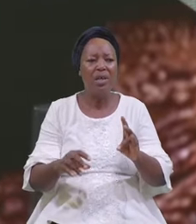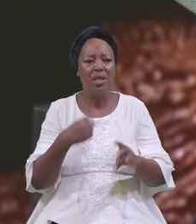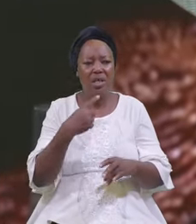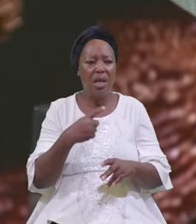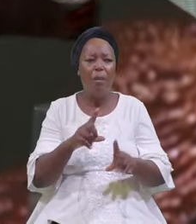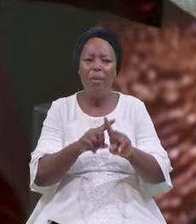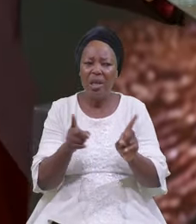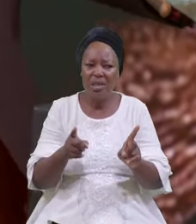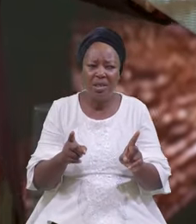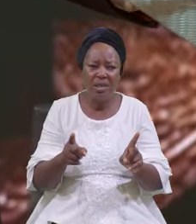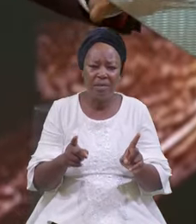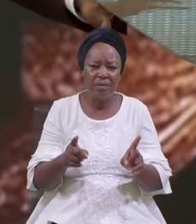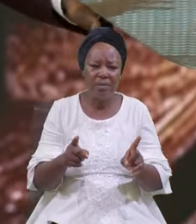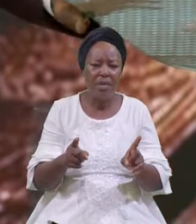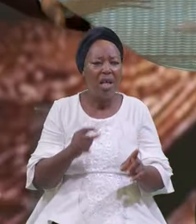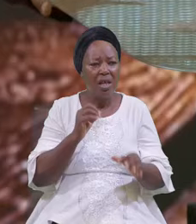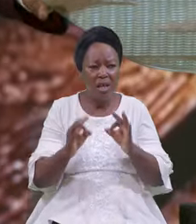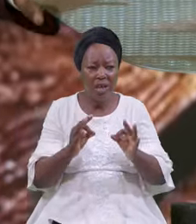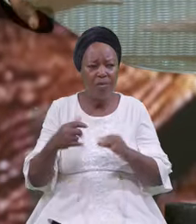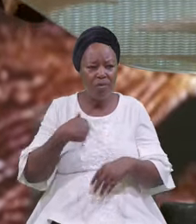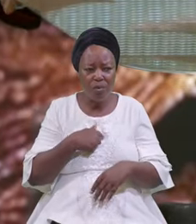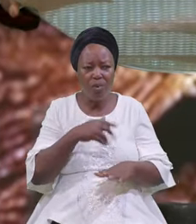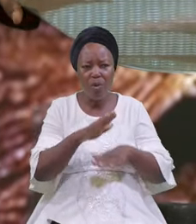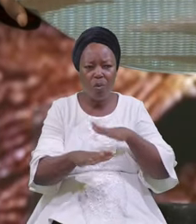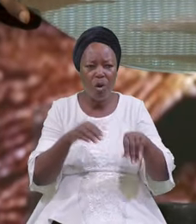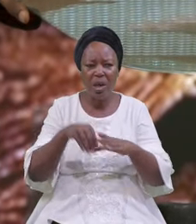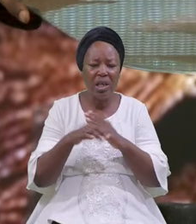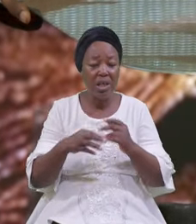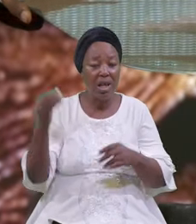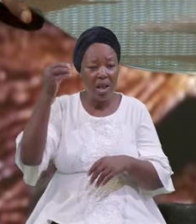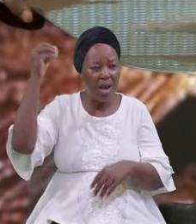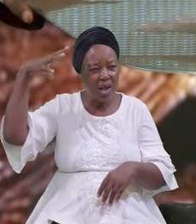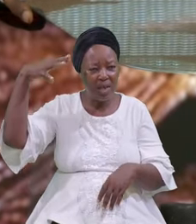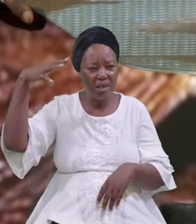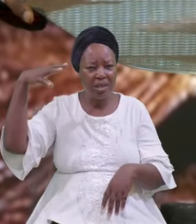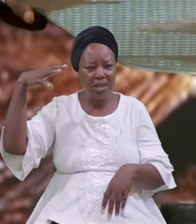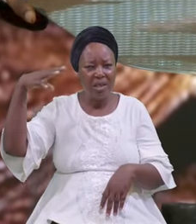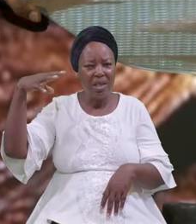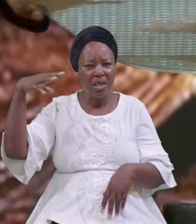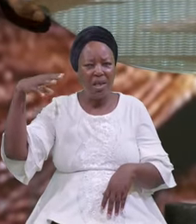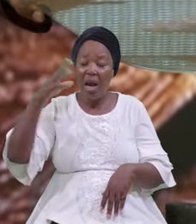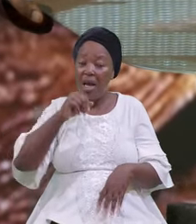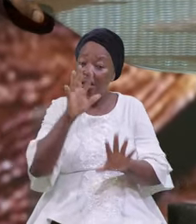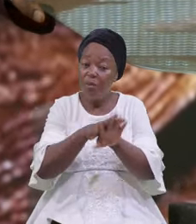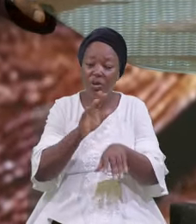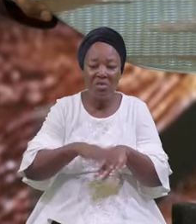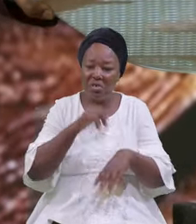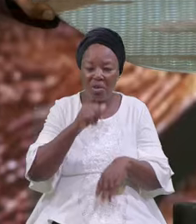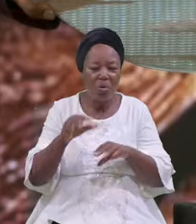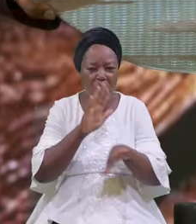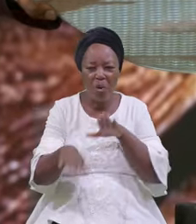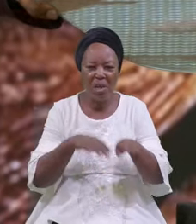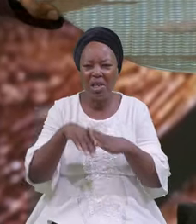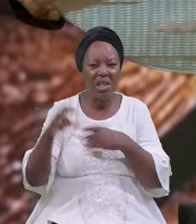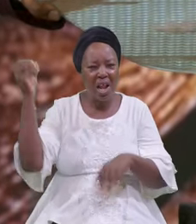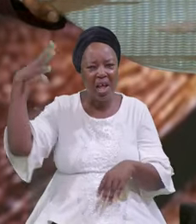says, "But if we walk in the light," and hypocrites, they don't walk in the light. They